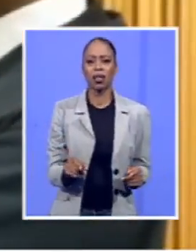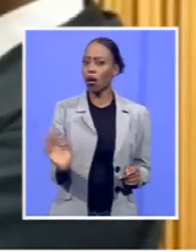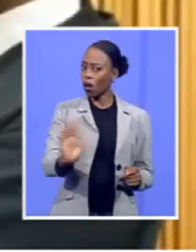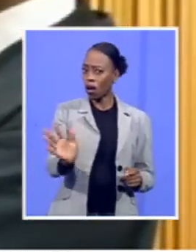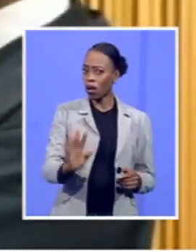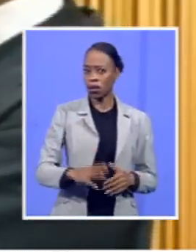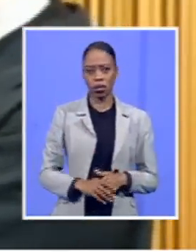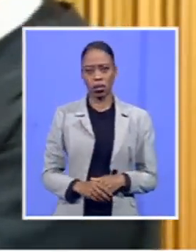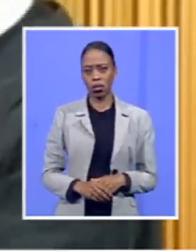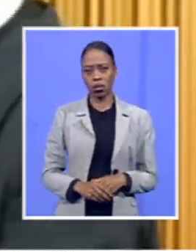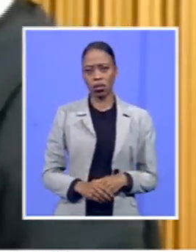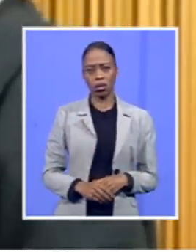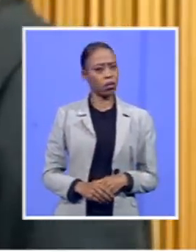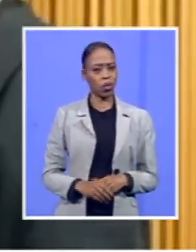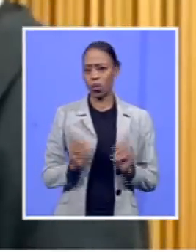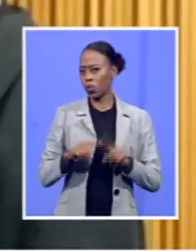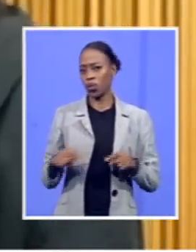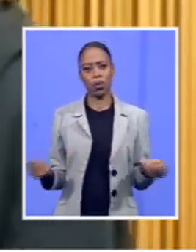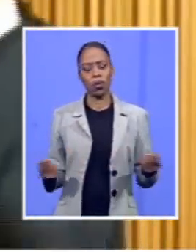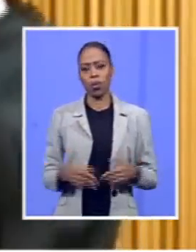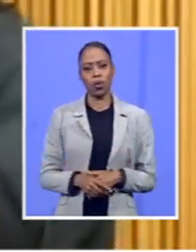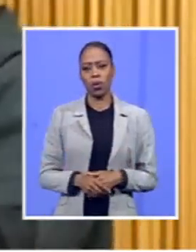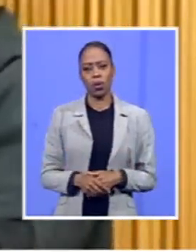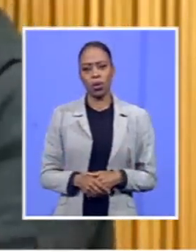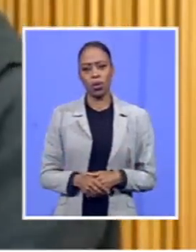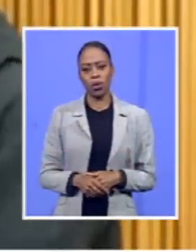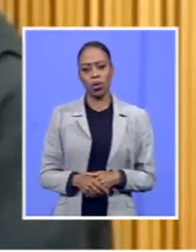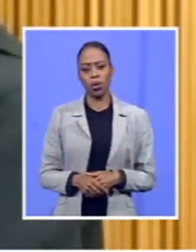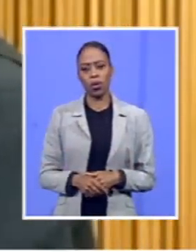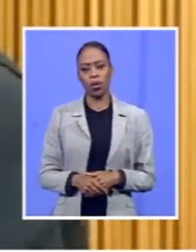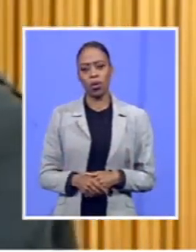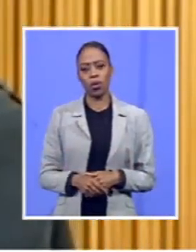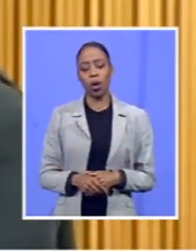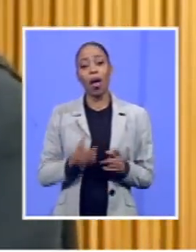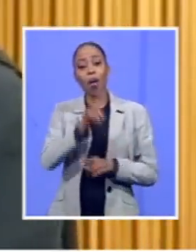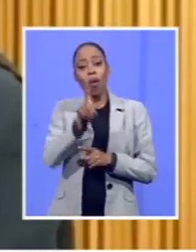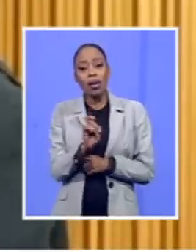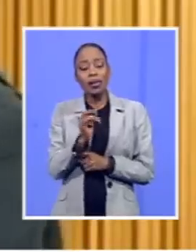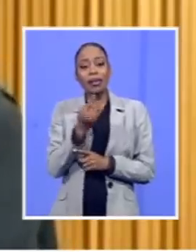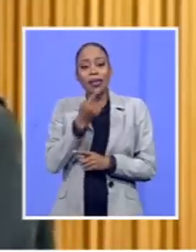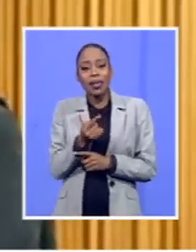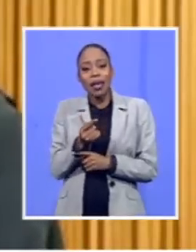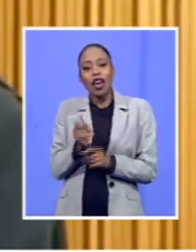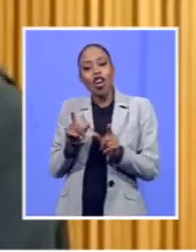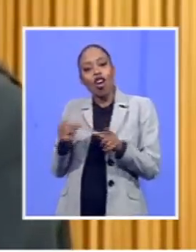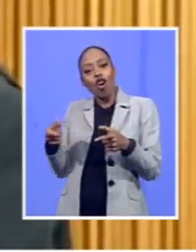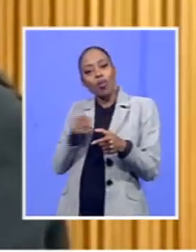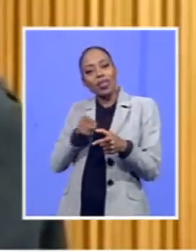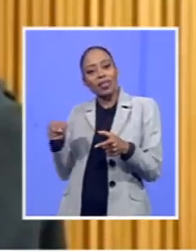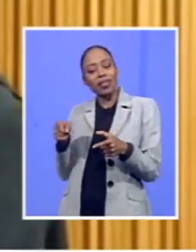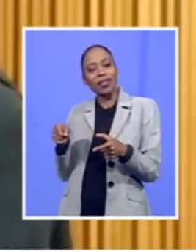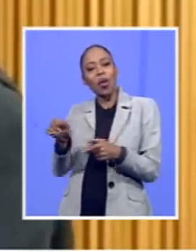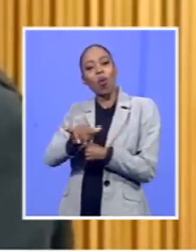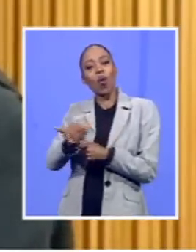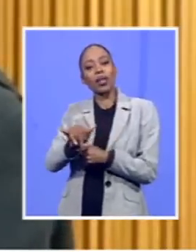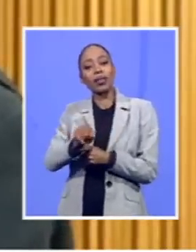one that was envisaged. No. The question is the other way around. What is the committee that the